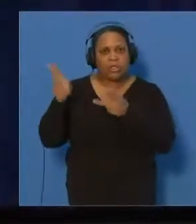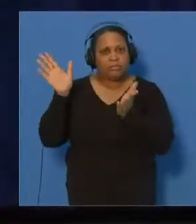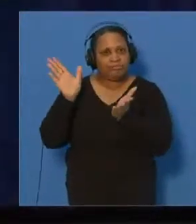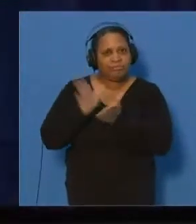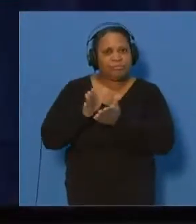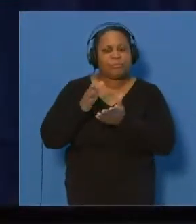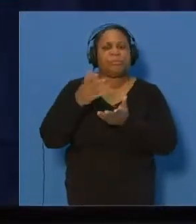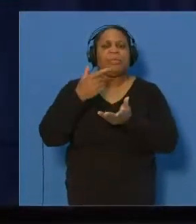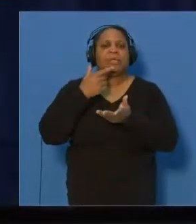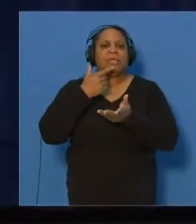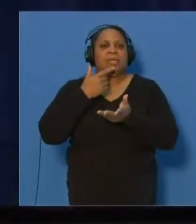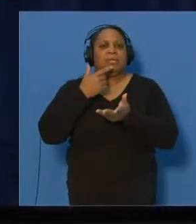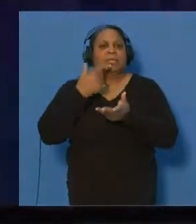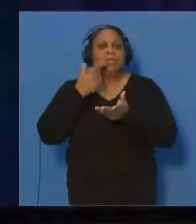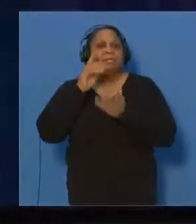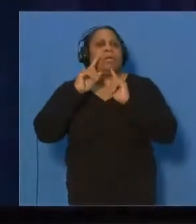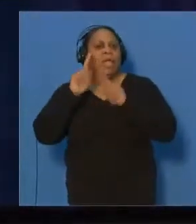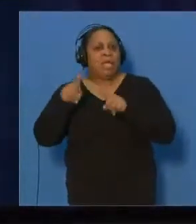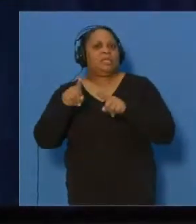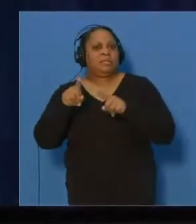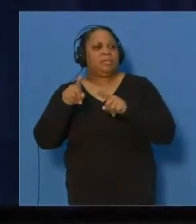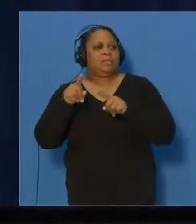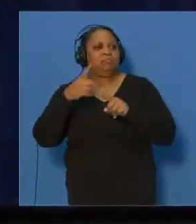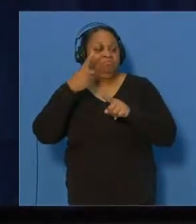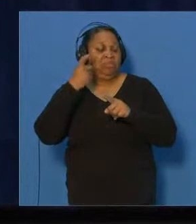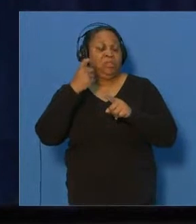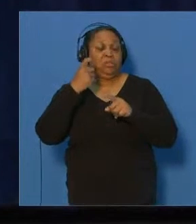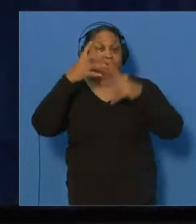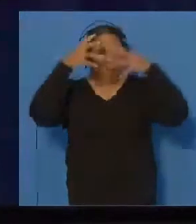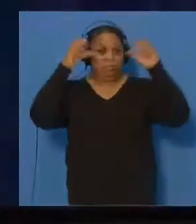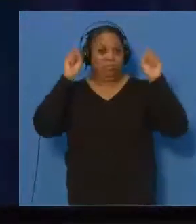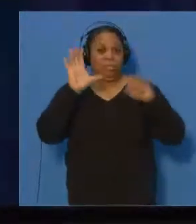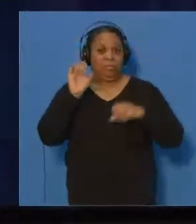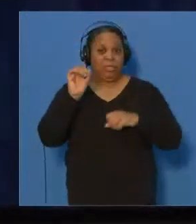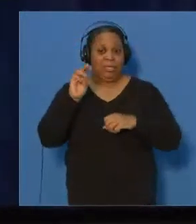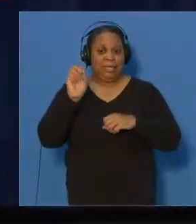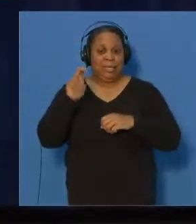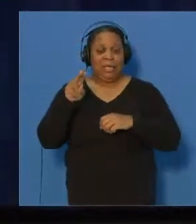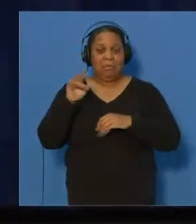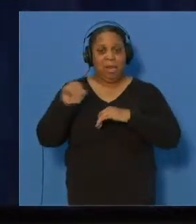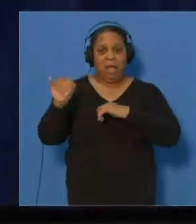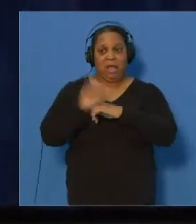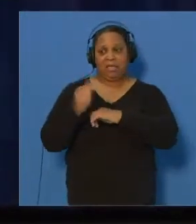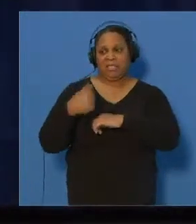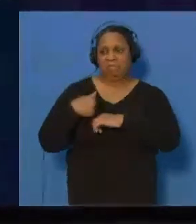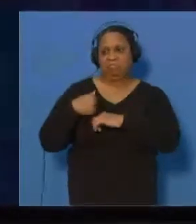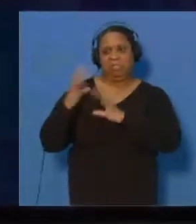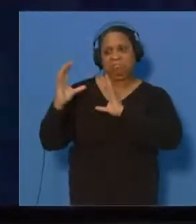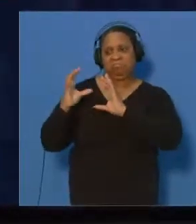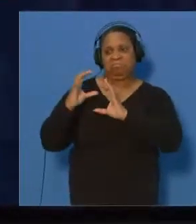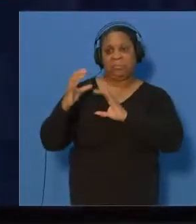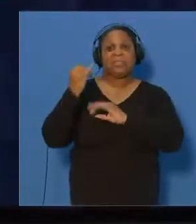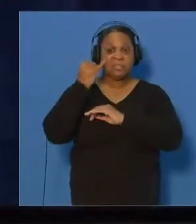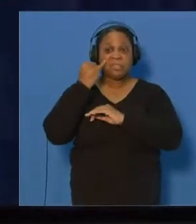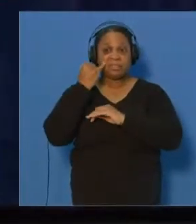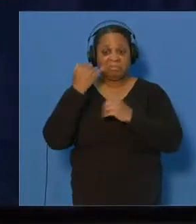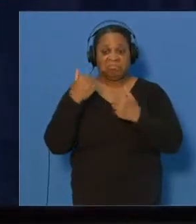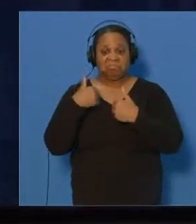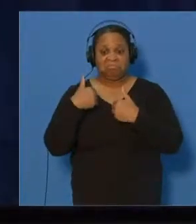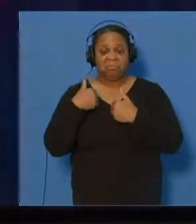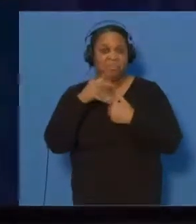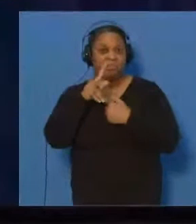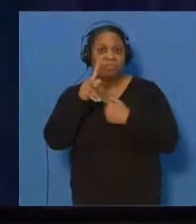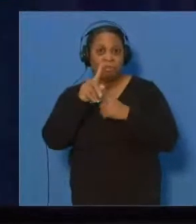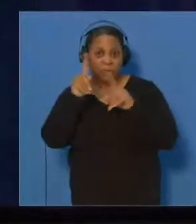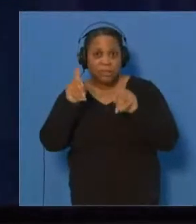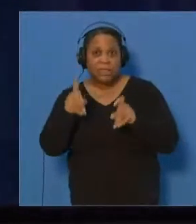Because I would assume from the conversation which I had with the Premier of the Cayman Islands is what he said is that he wanted to get these test kits, and he had someone inside of